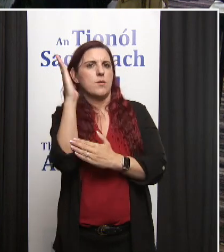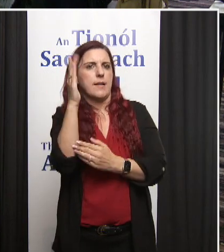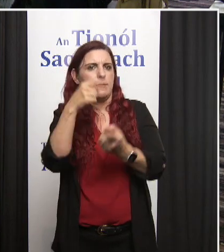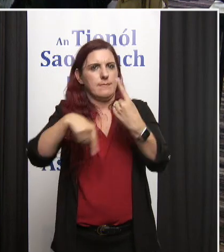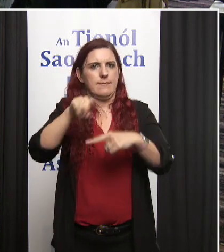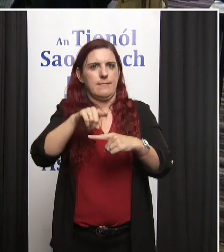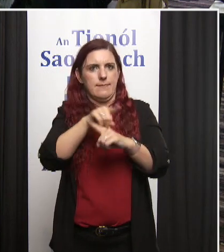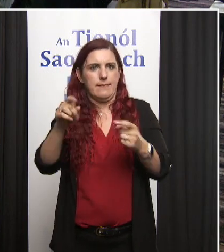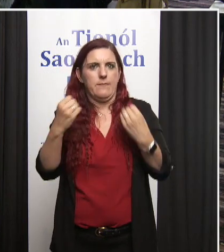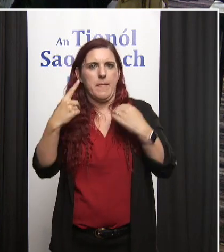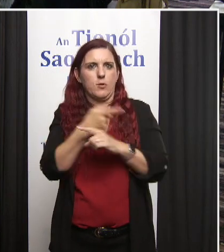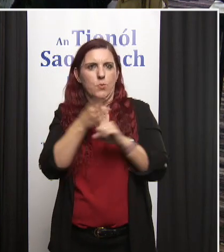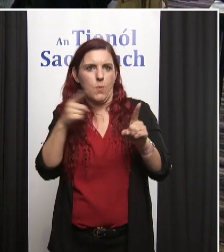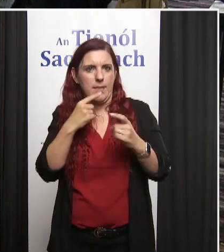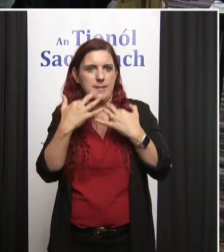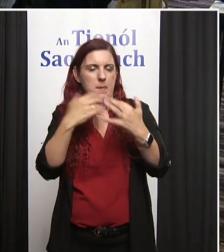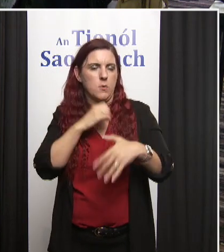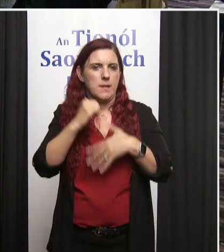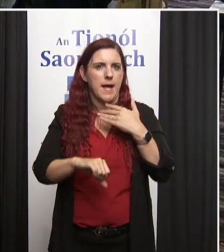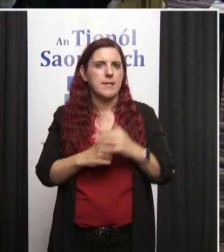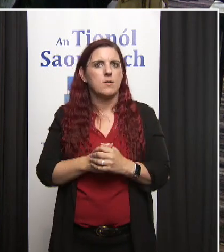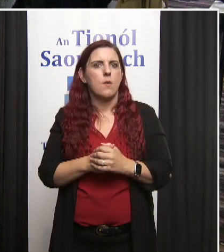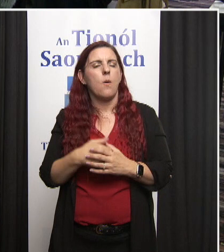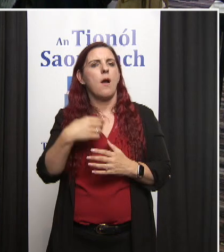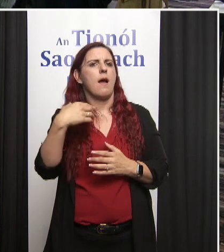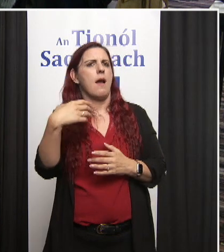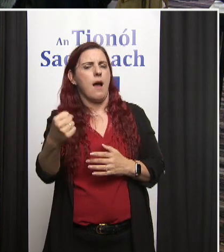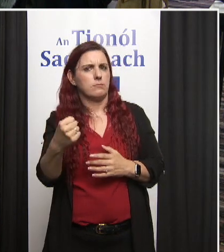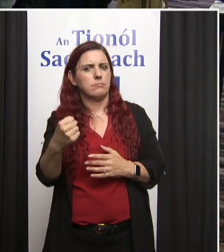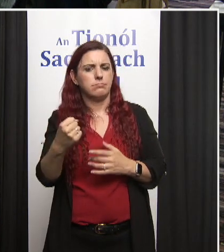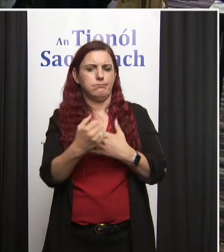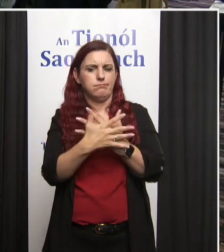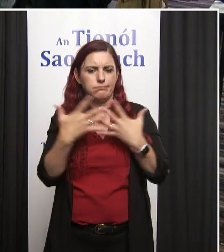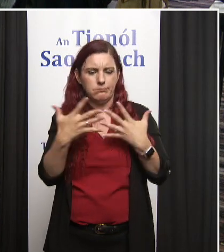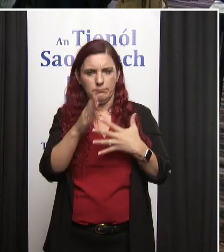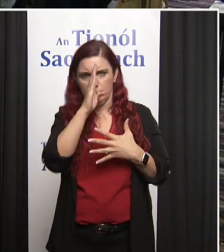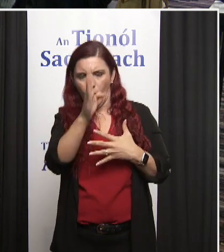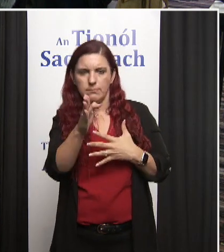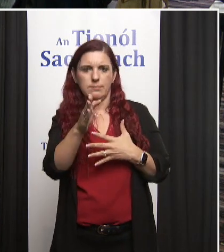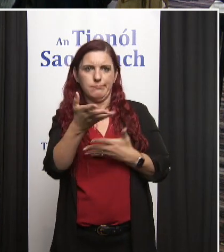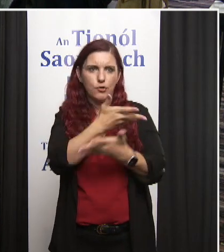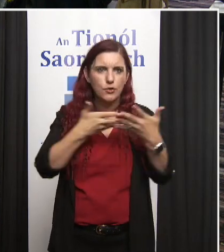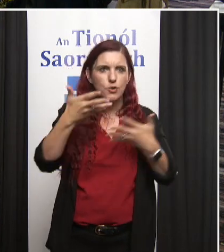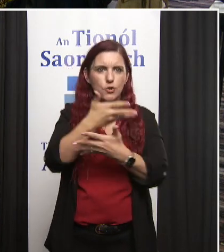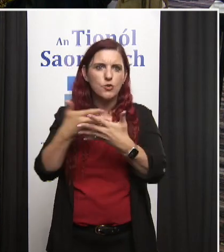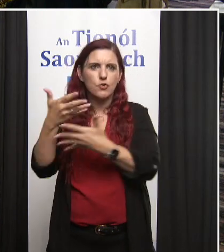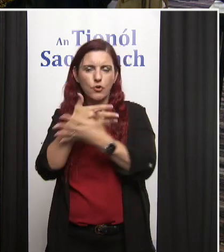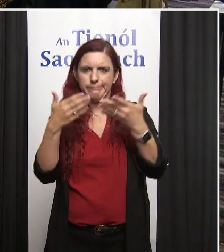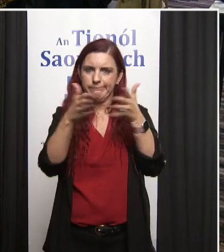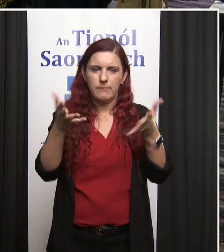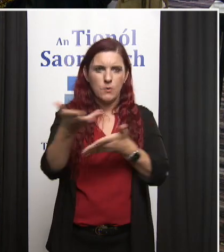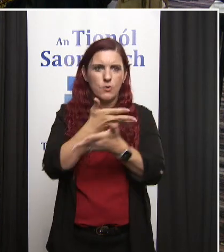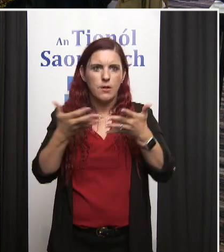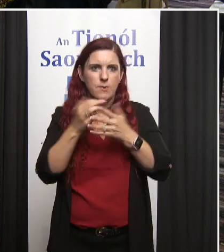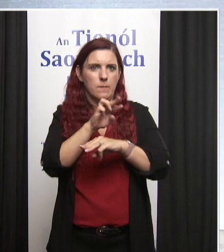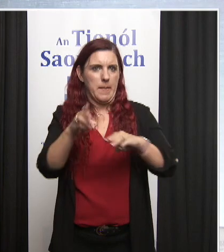back to the Assembly today. So, we had a very, very frank discussion, a very open discussion. The people on the table